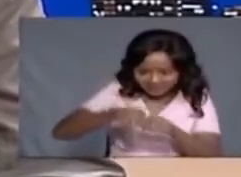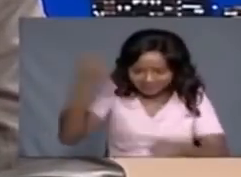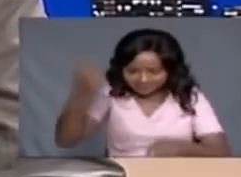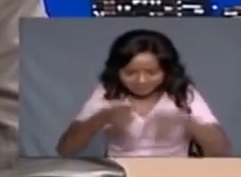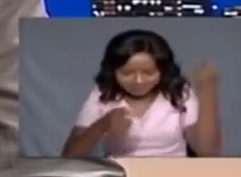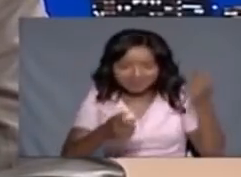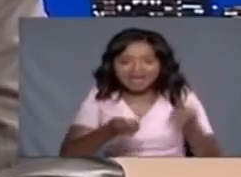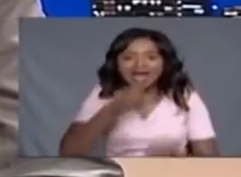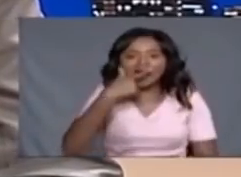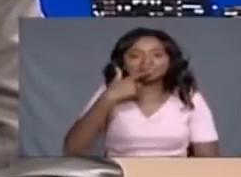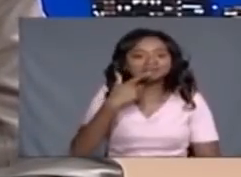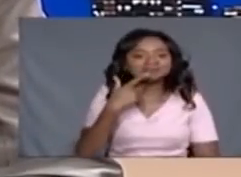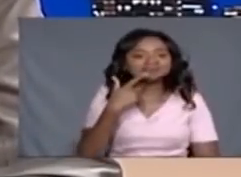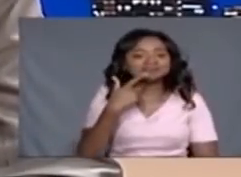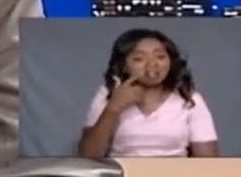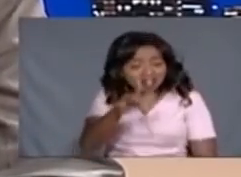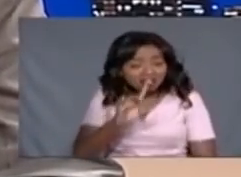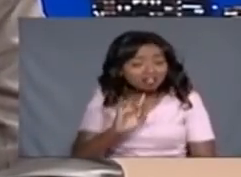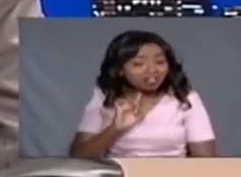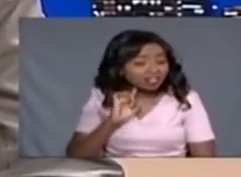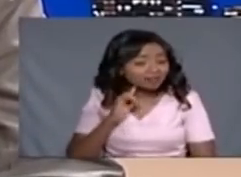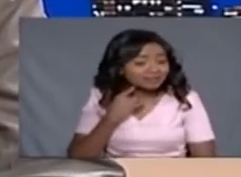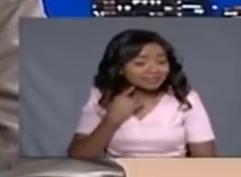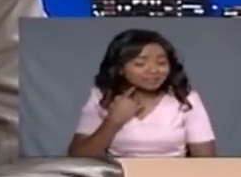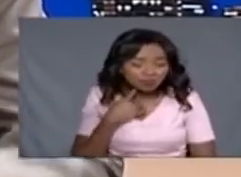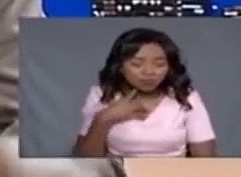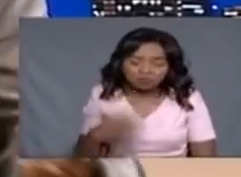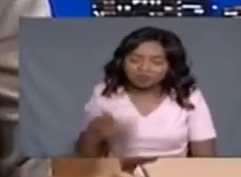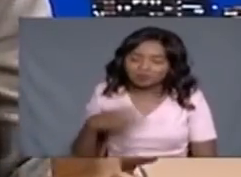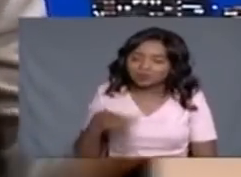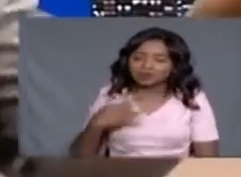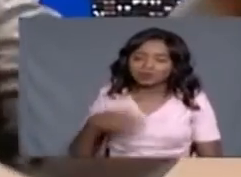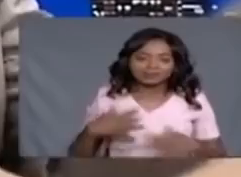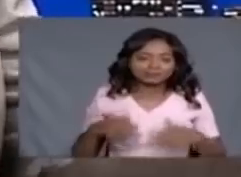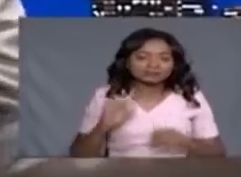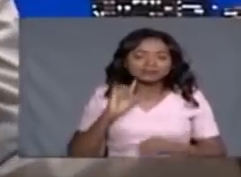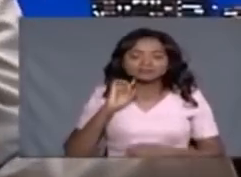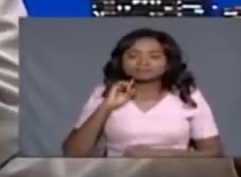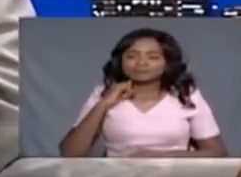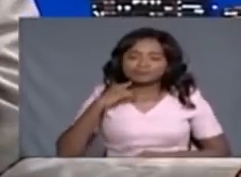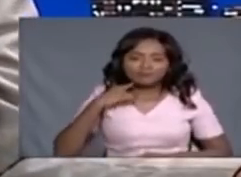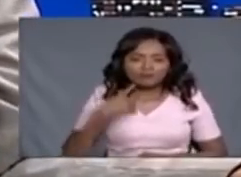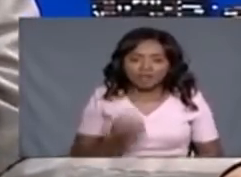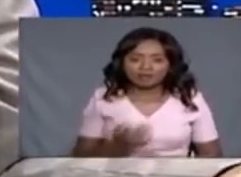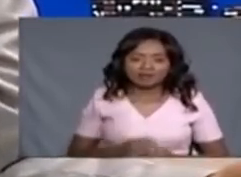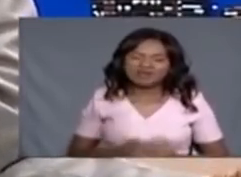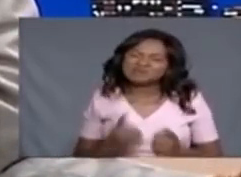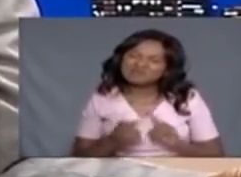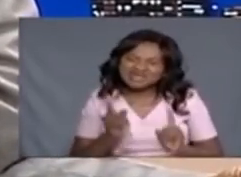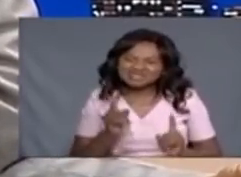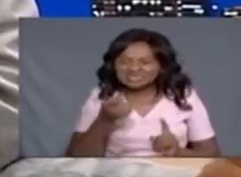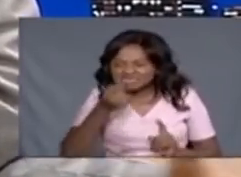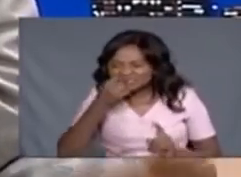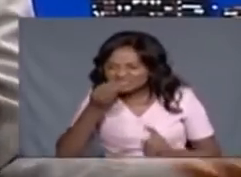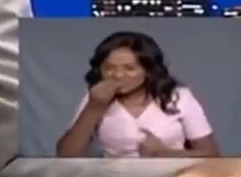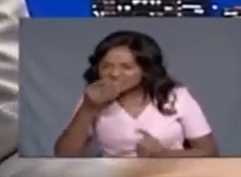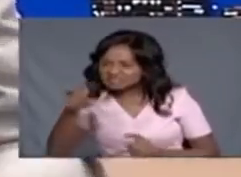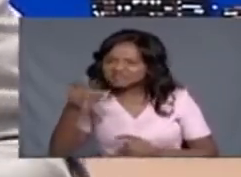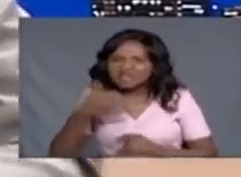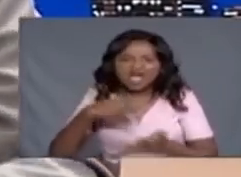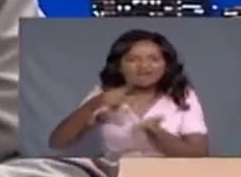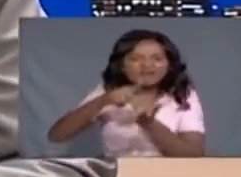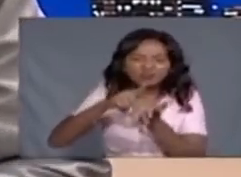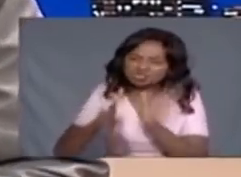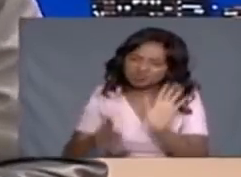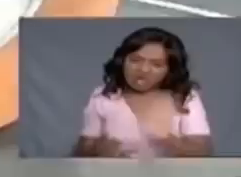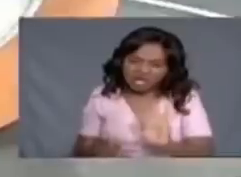it. And it is really tasty, but you don't also eat the ones that are being sprayed. Because you eat